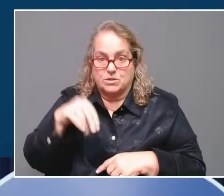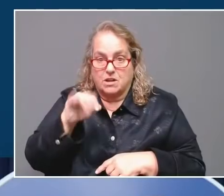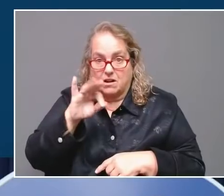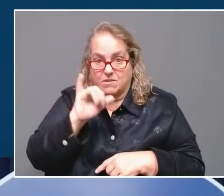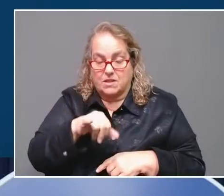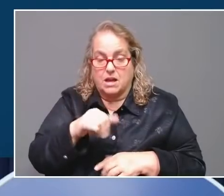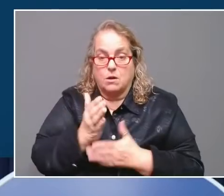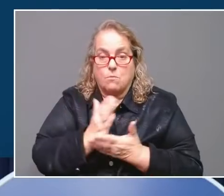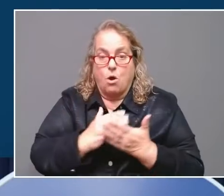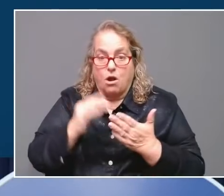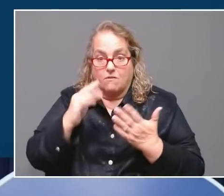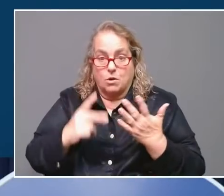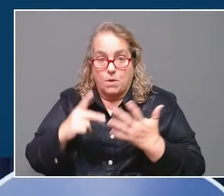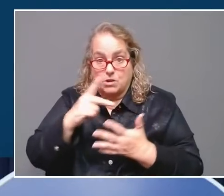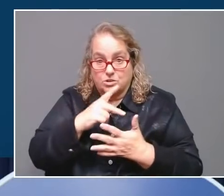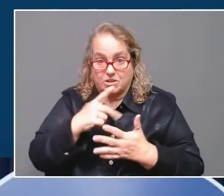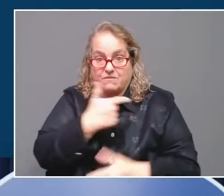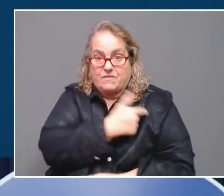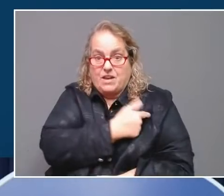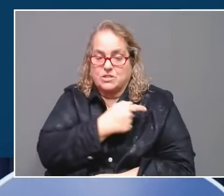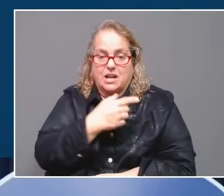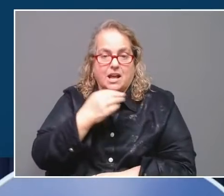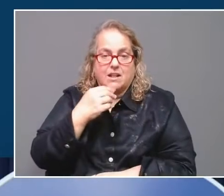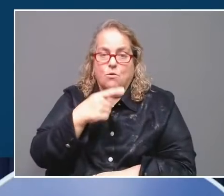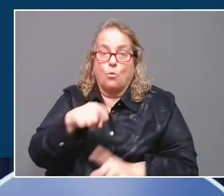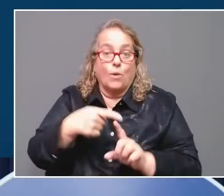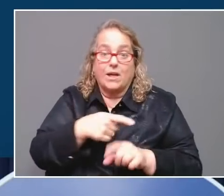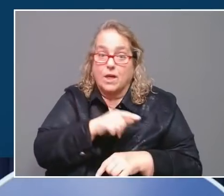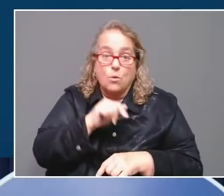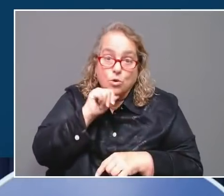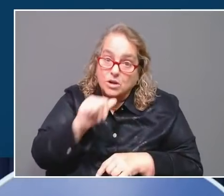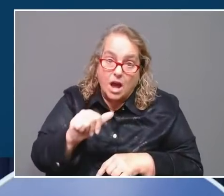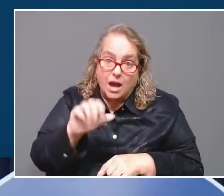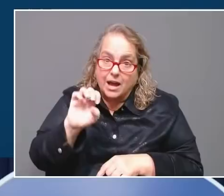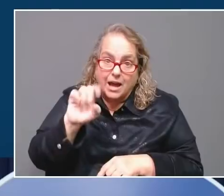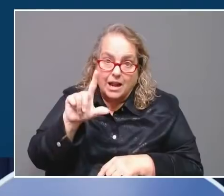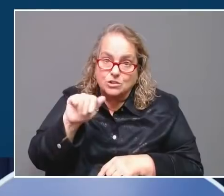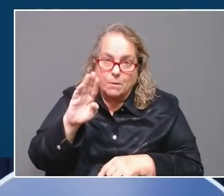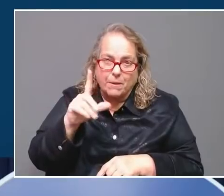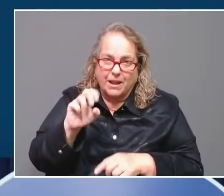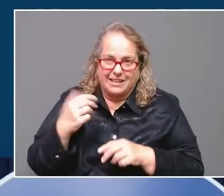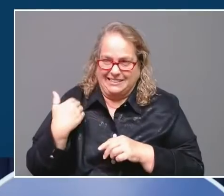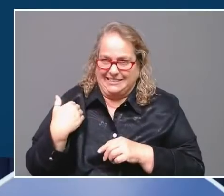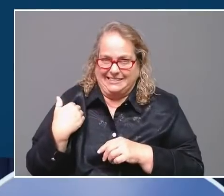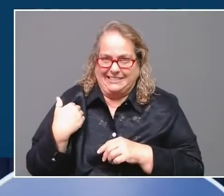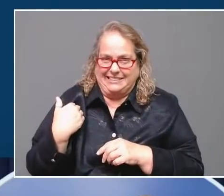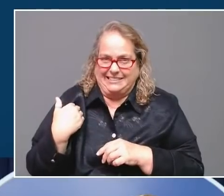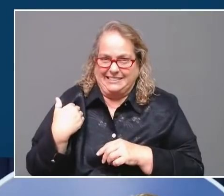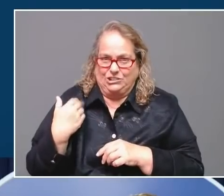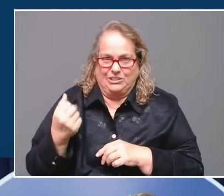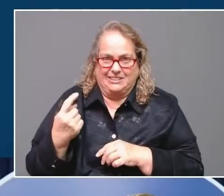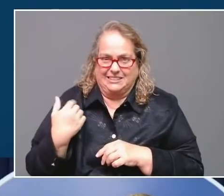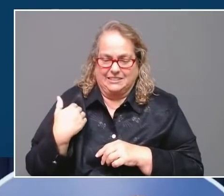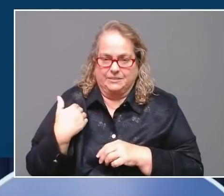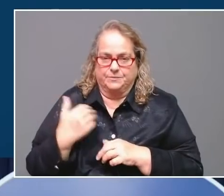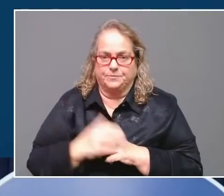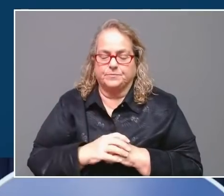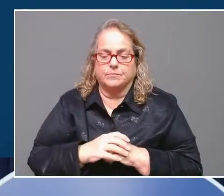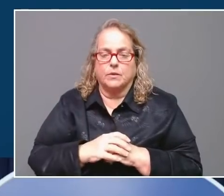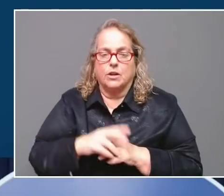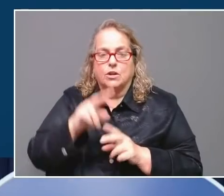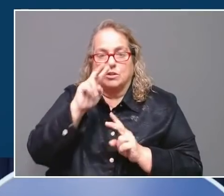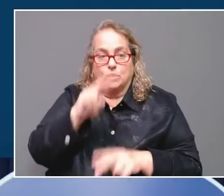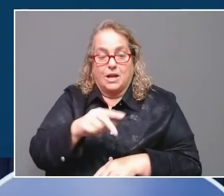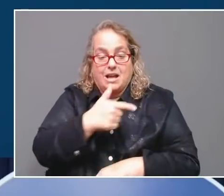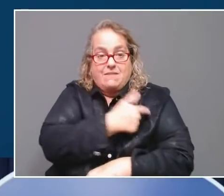population vaccinated, and they haven't been eligible for all that long. Looking at vaccination status